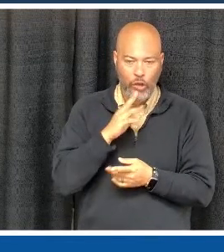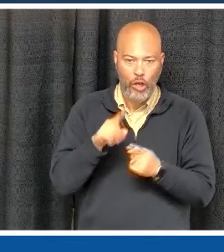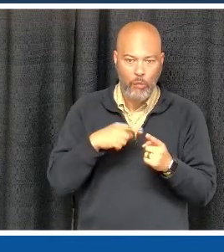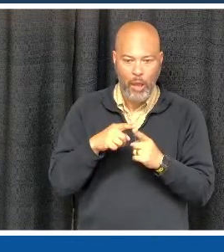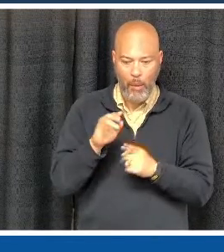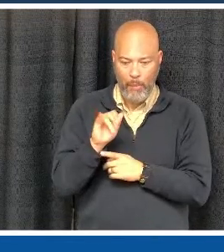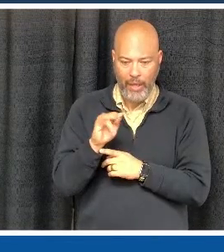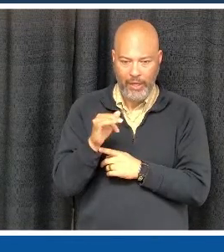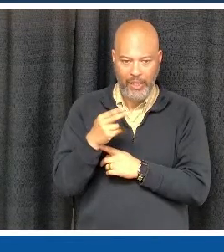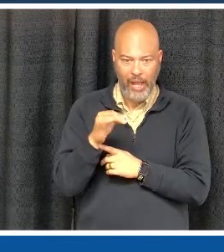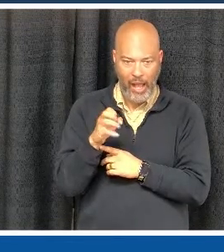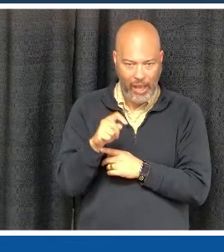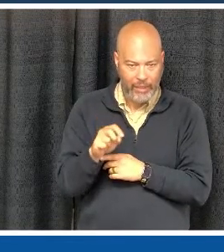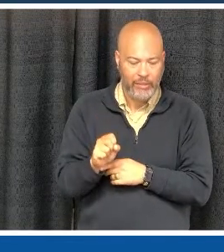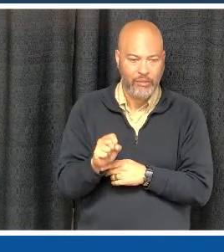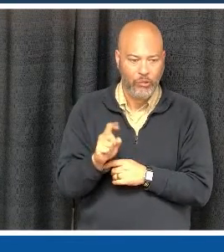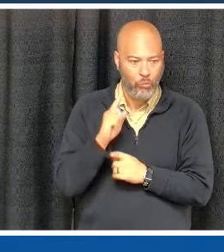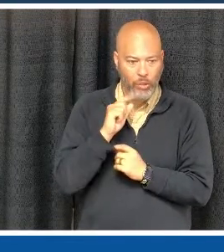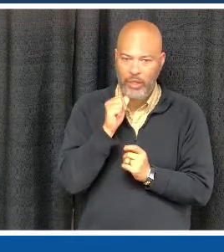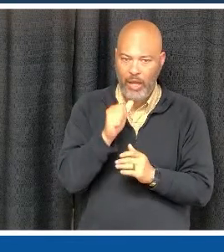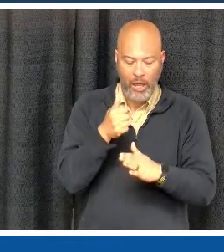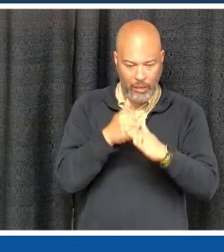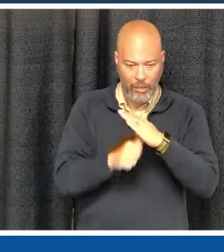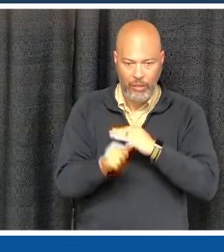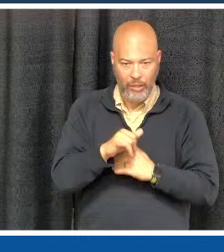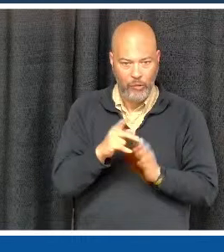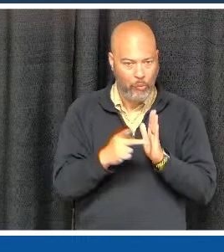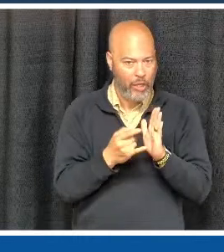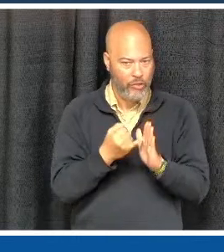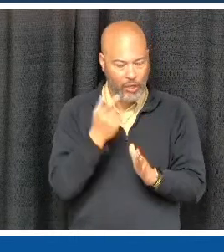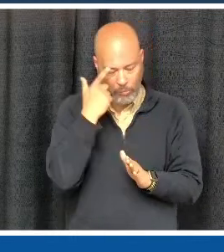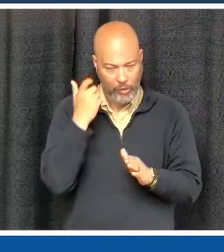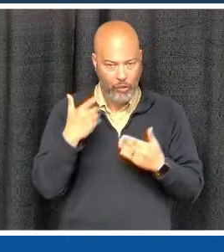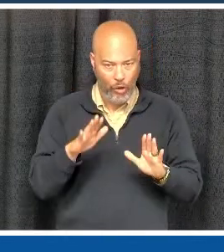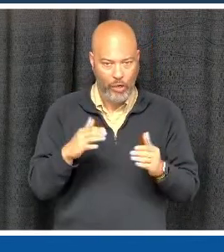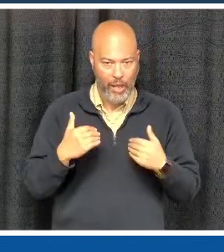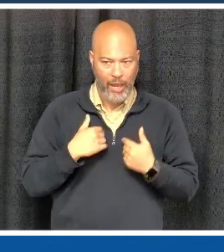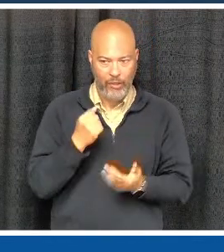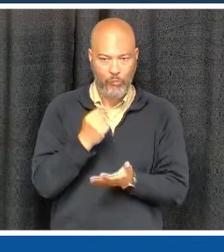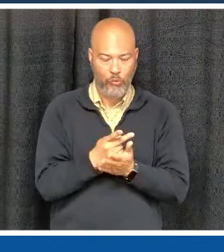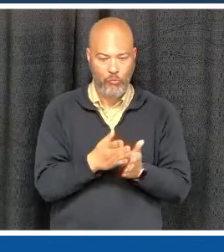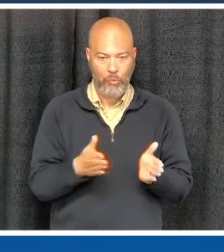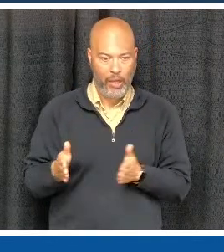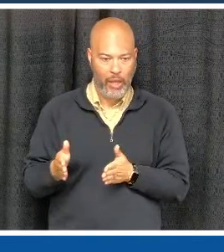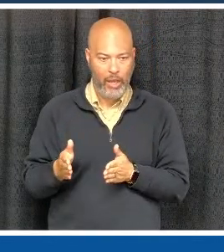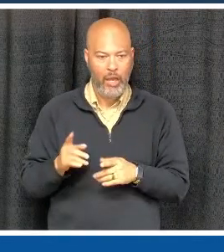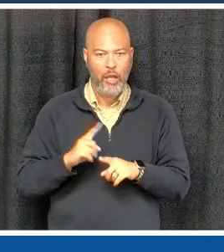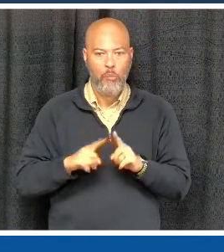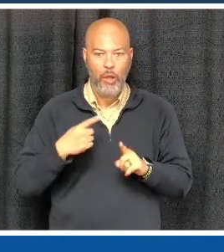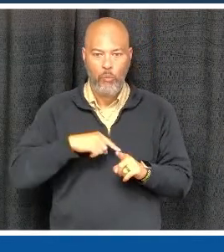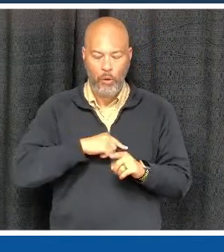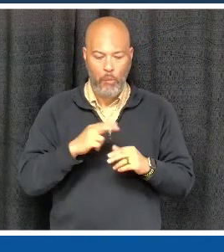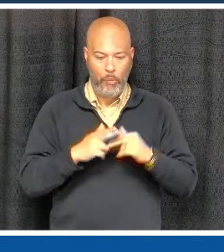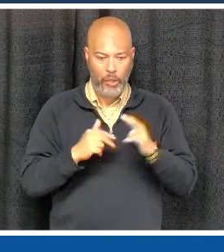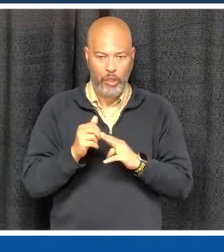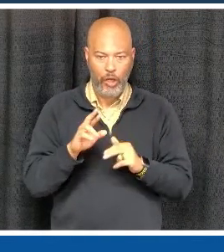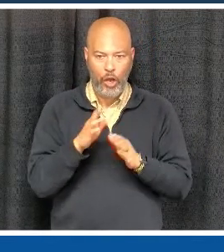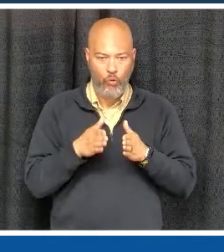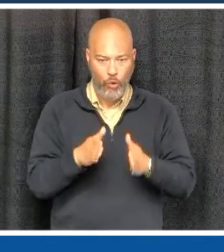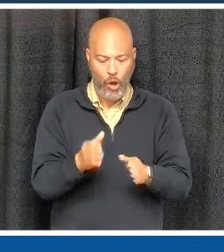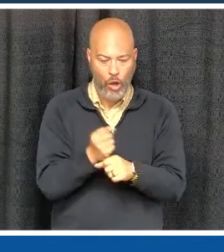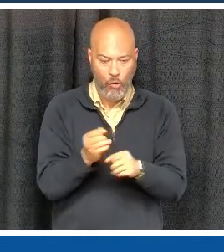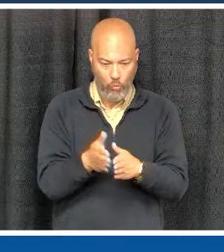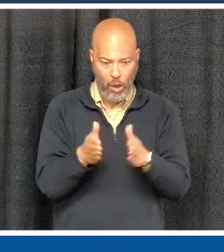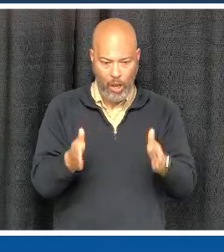Manning Heights, which will not fall into this project because it already has an approved plan, but we're building a road and widening